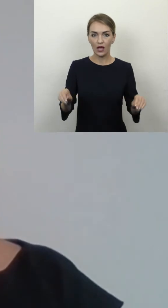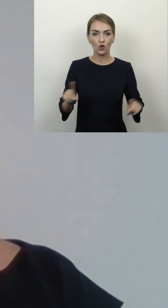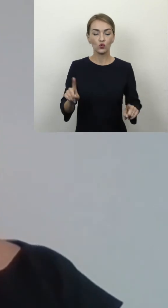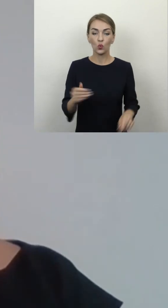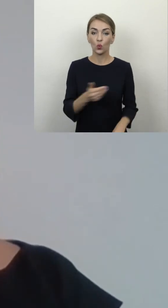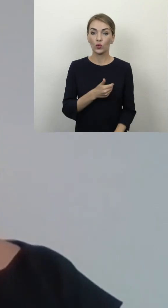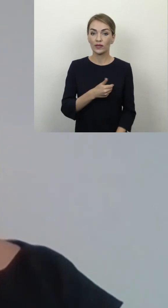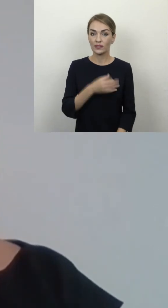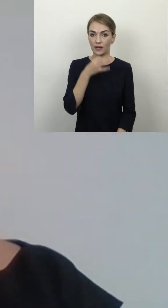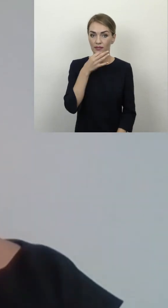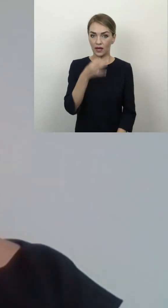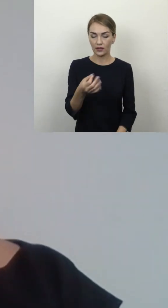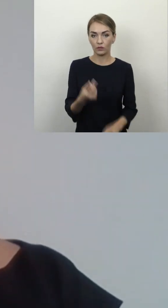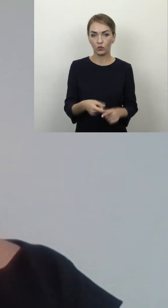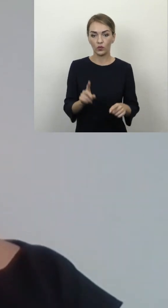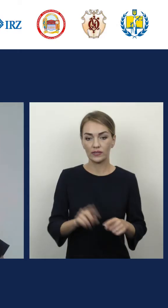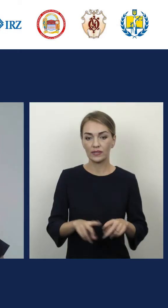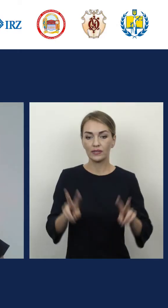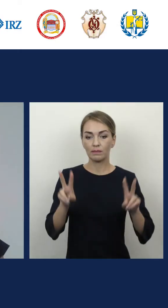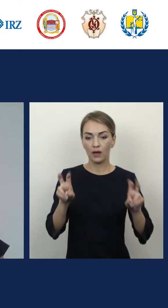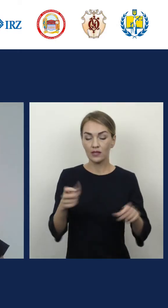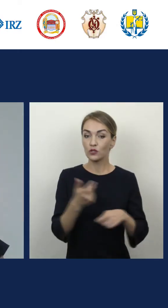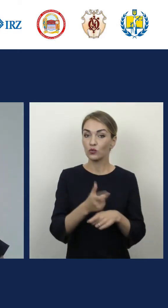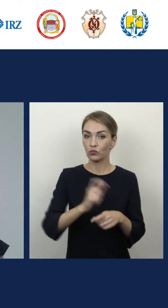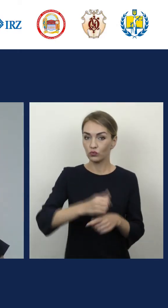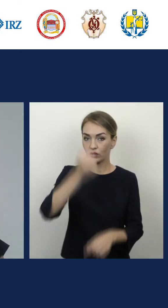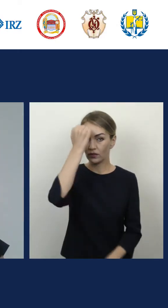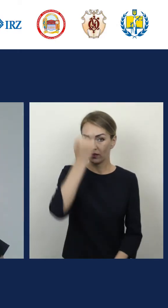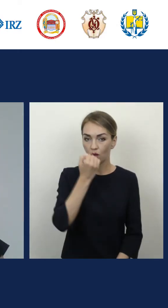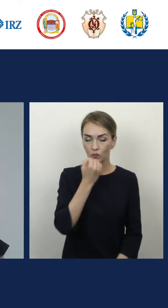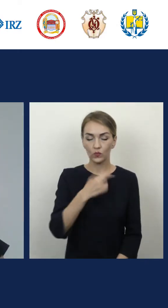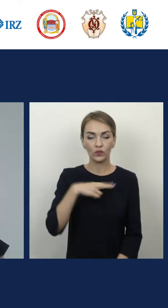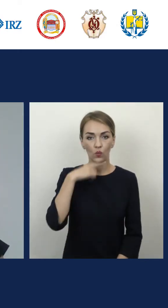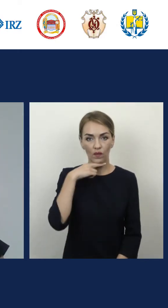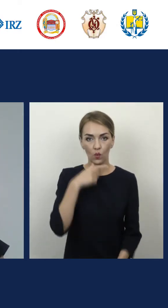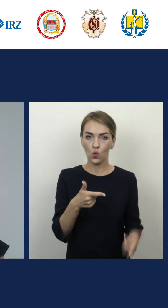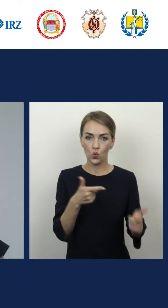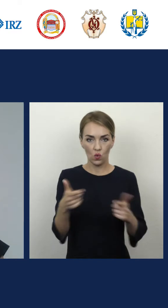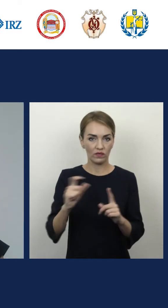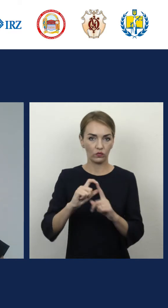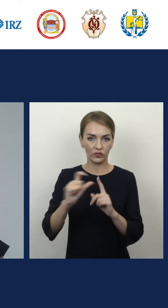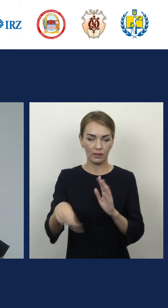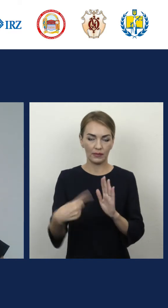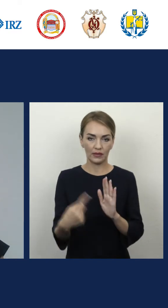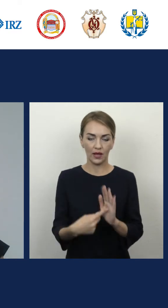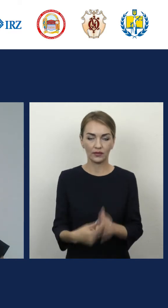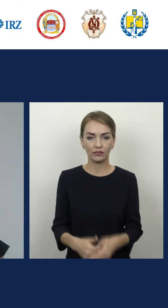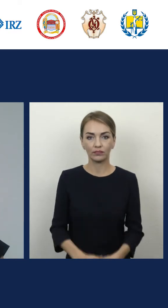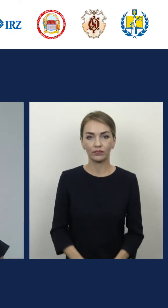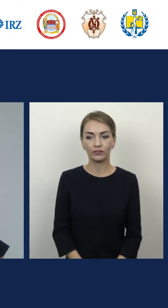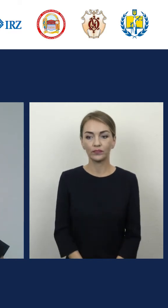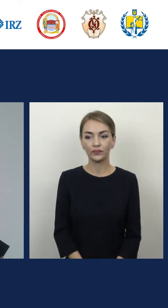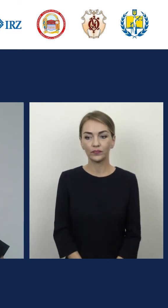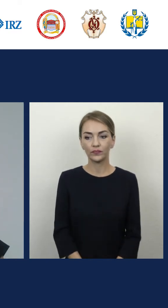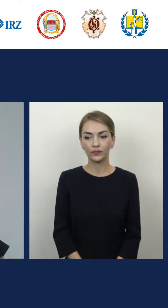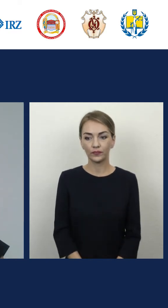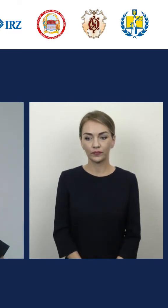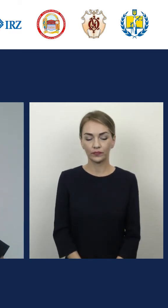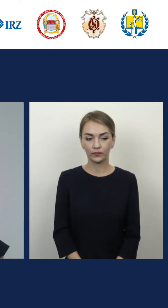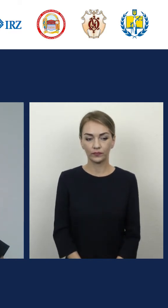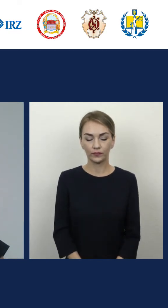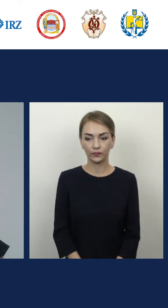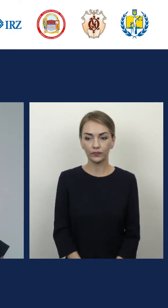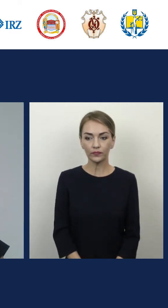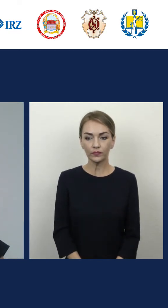elected. Dear colleagues, that's it on my part. Thank you very much for your attention. Ready to answer questions if there are any.